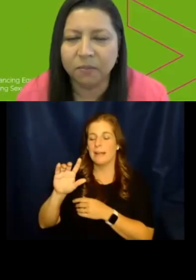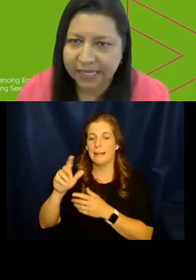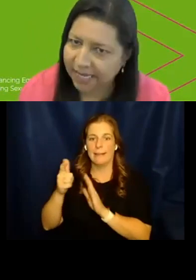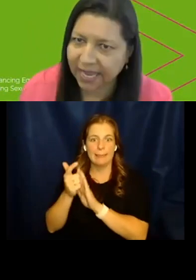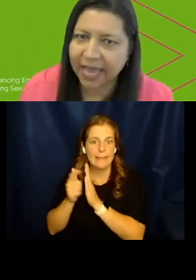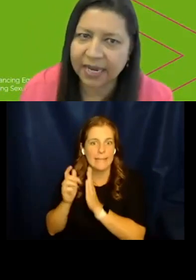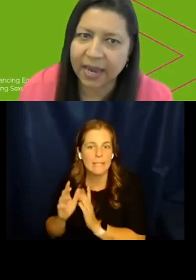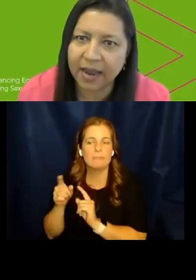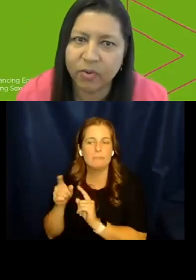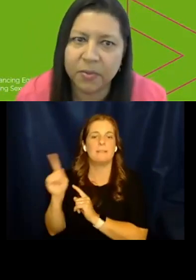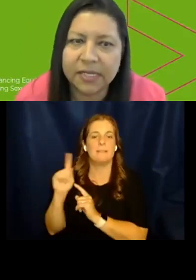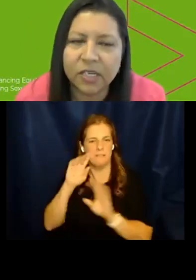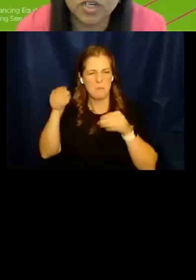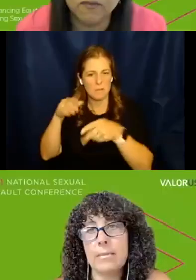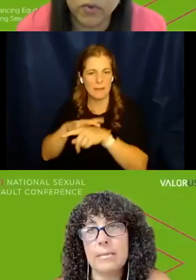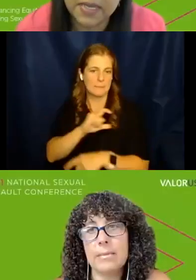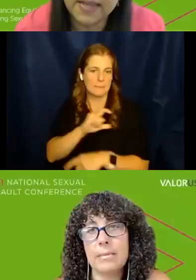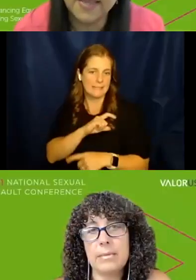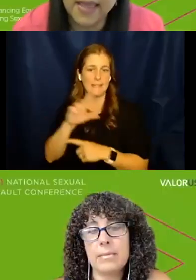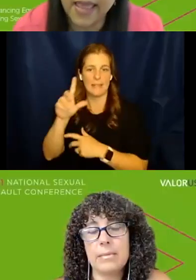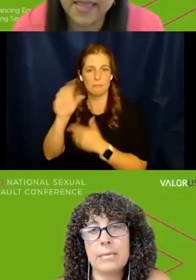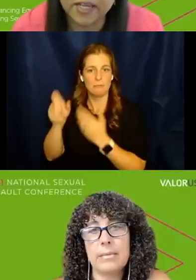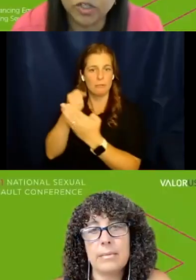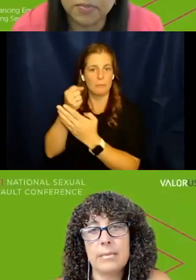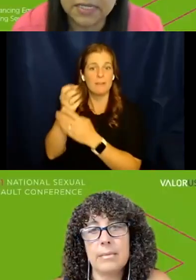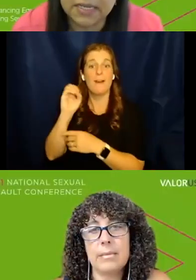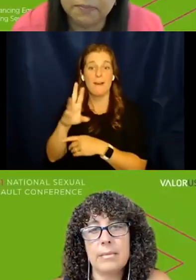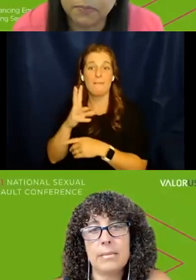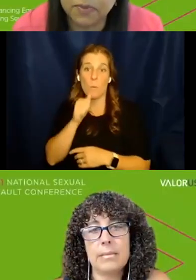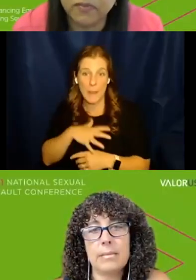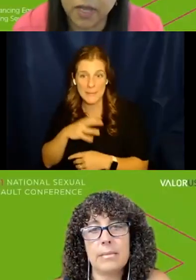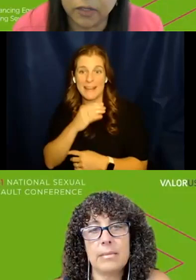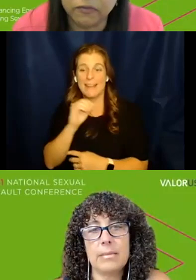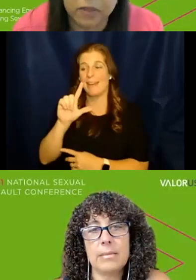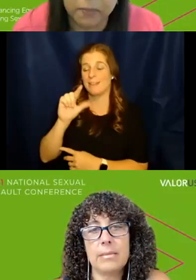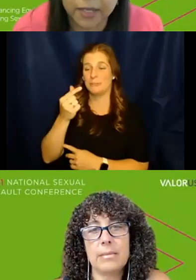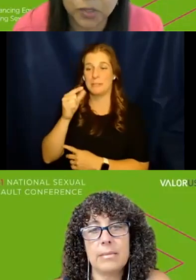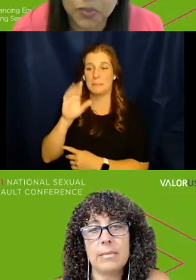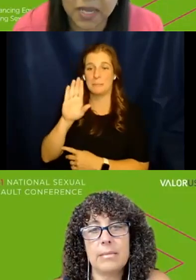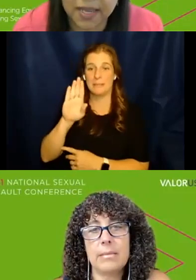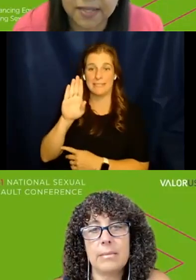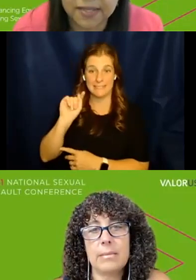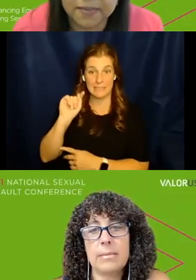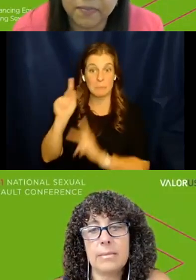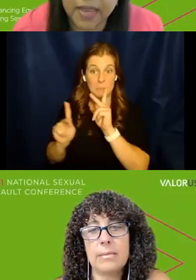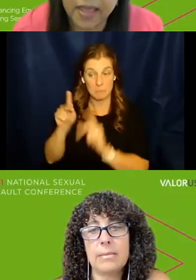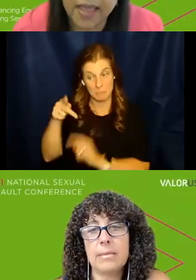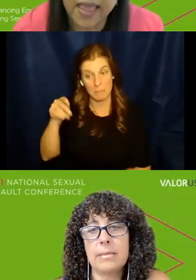on policing and criminalization of women and LGBT people of color for the past 2